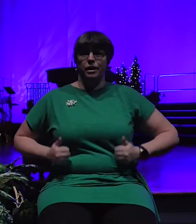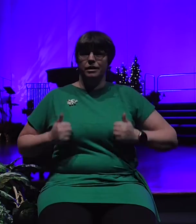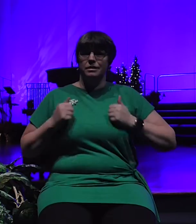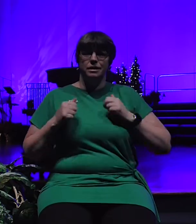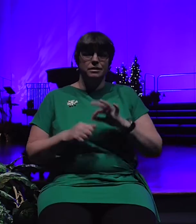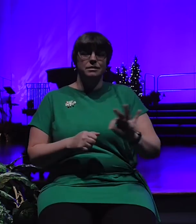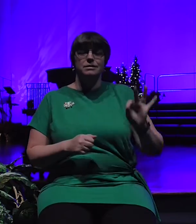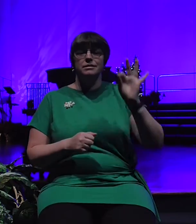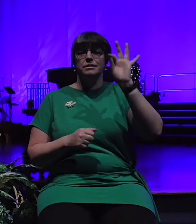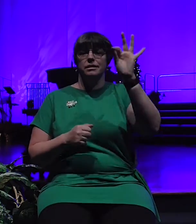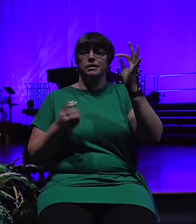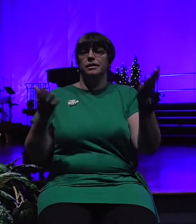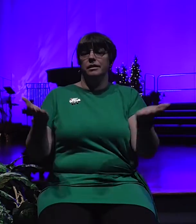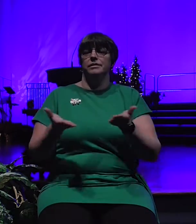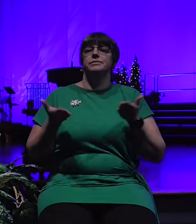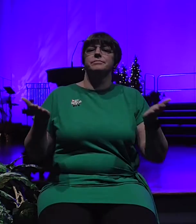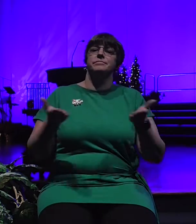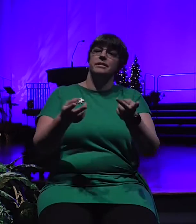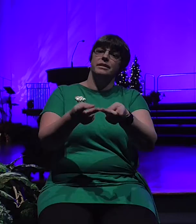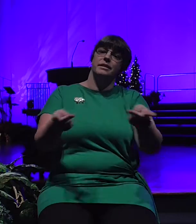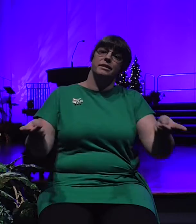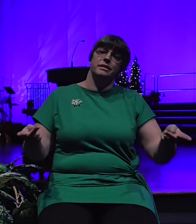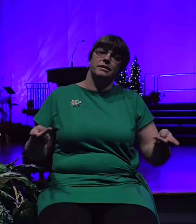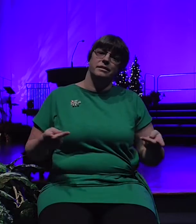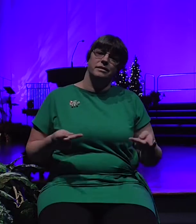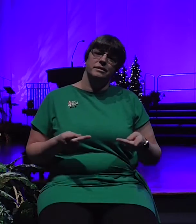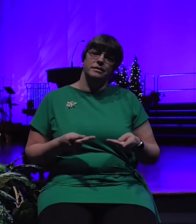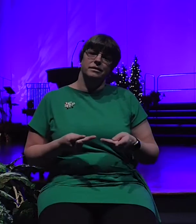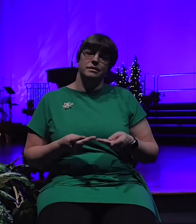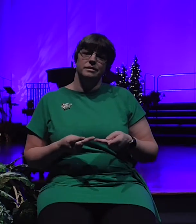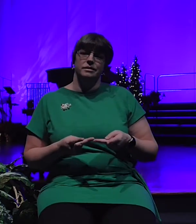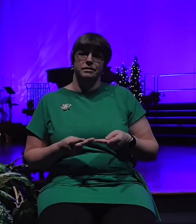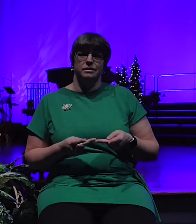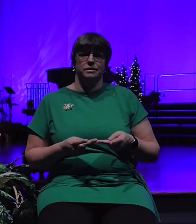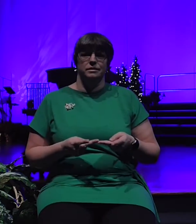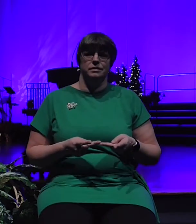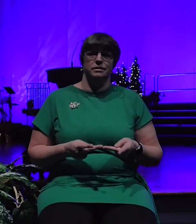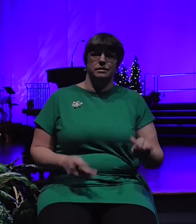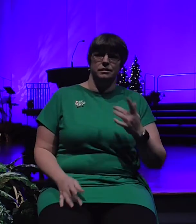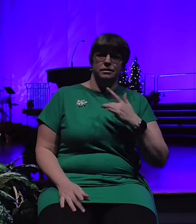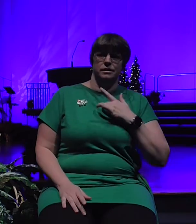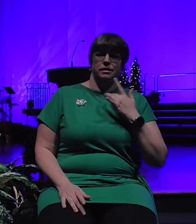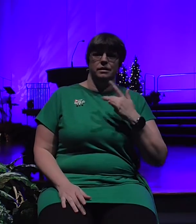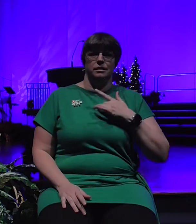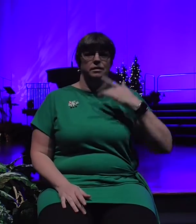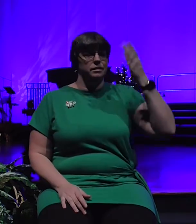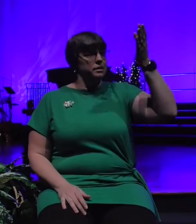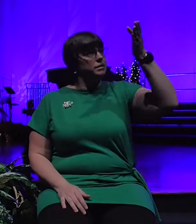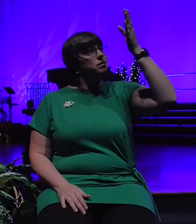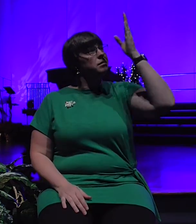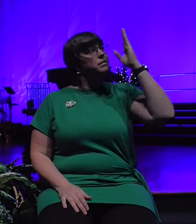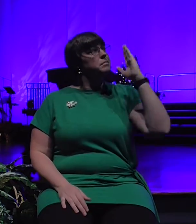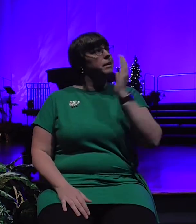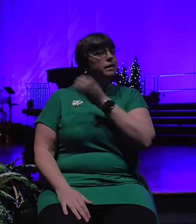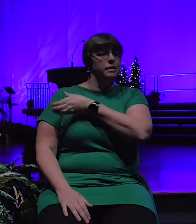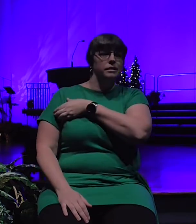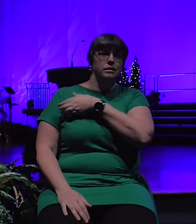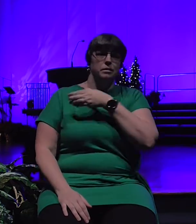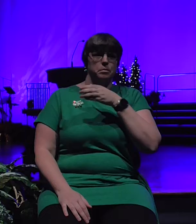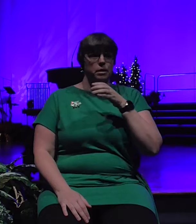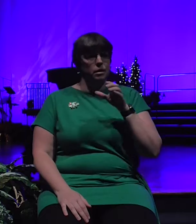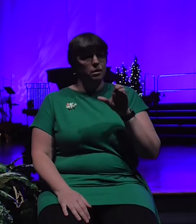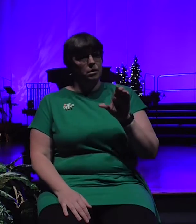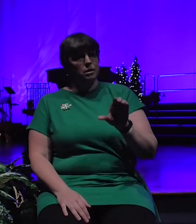Surely the presence of God is in this place. I can feel